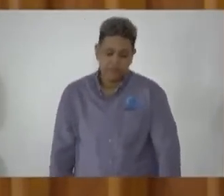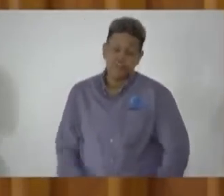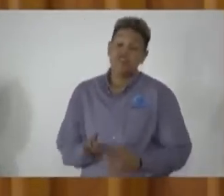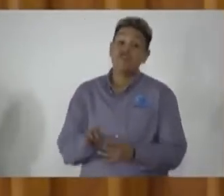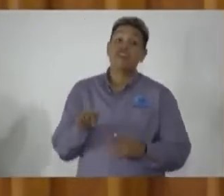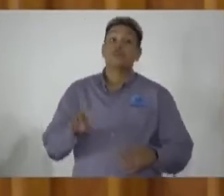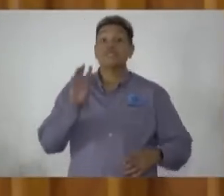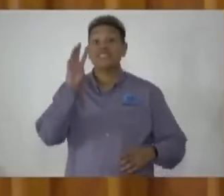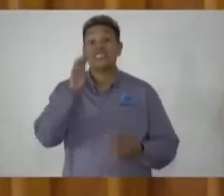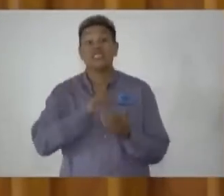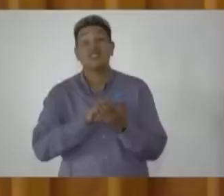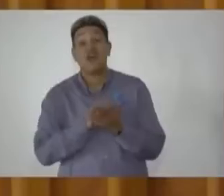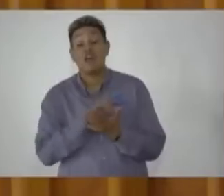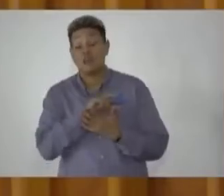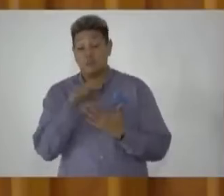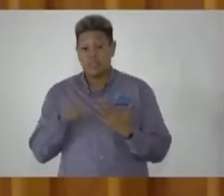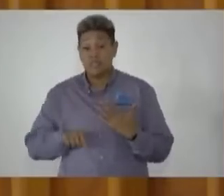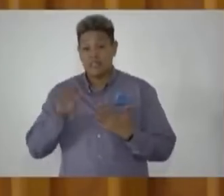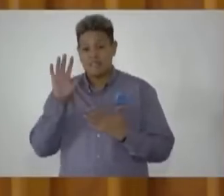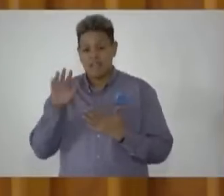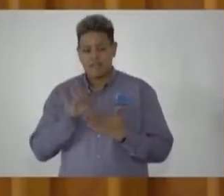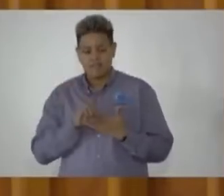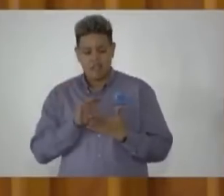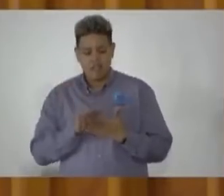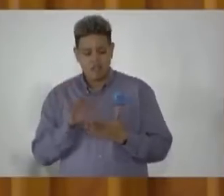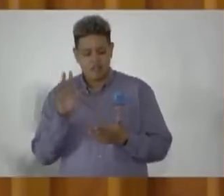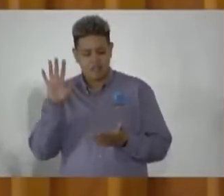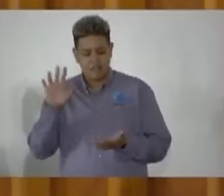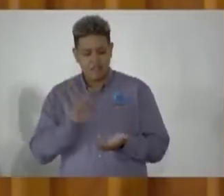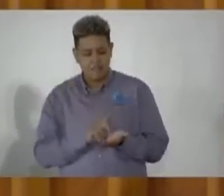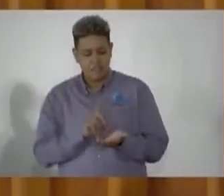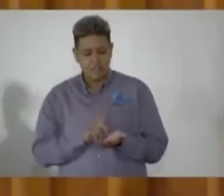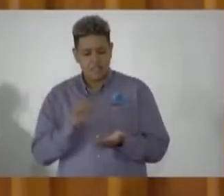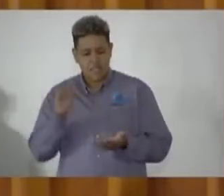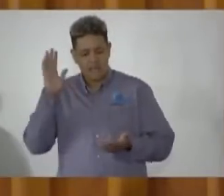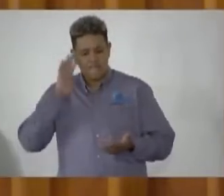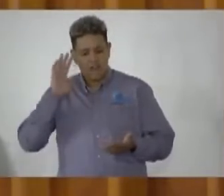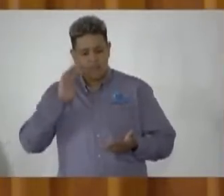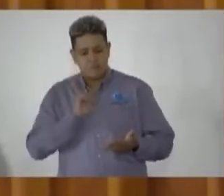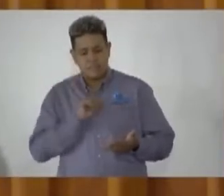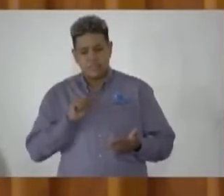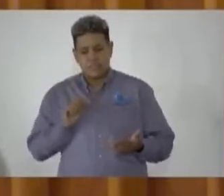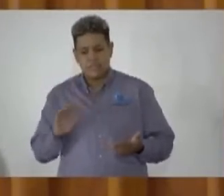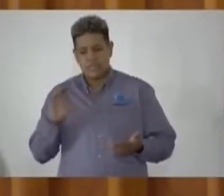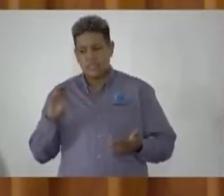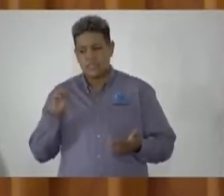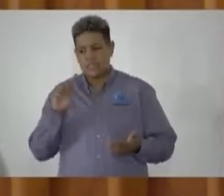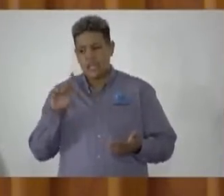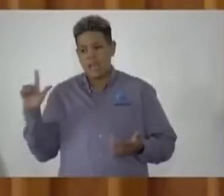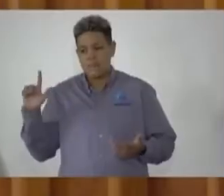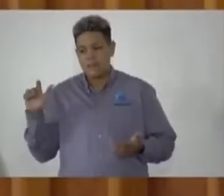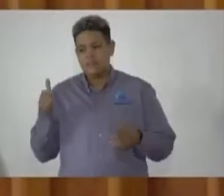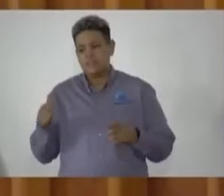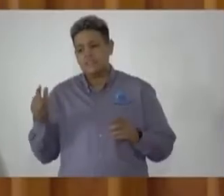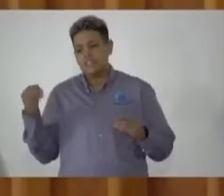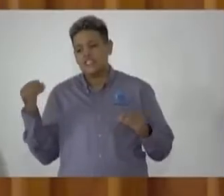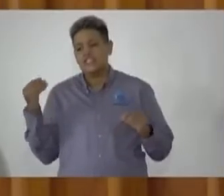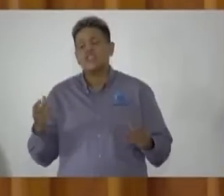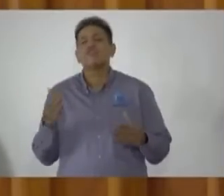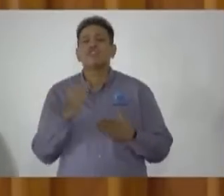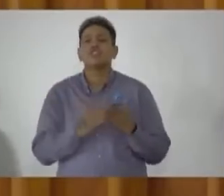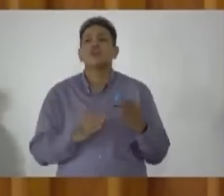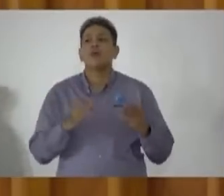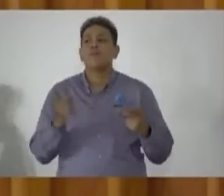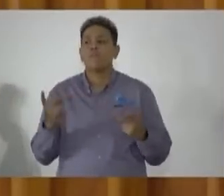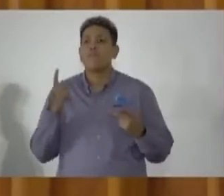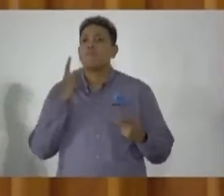6 matters, these 5 matters, 5 doctors and former Senator Campbell, it generated some amount of